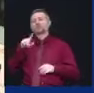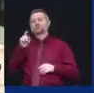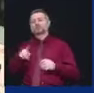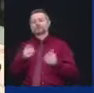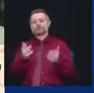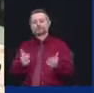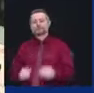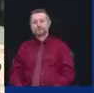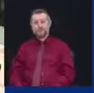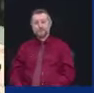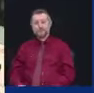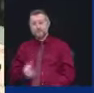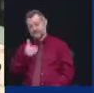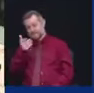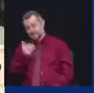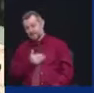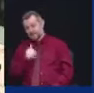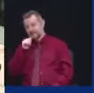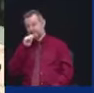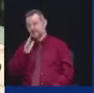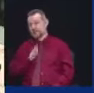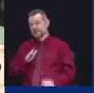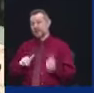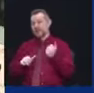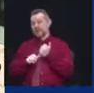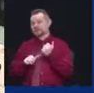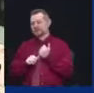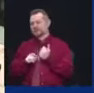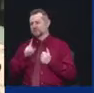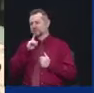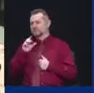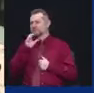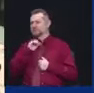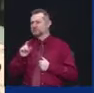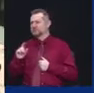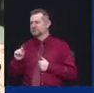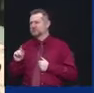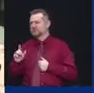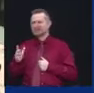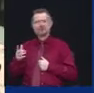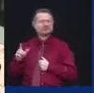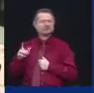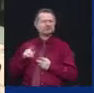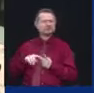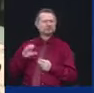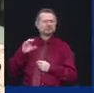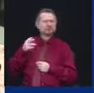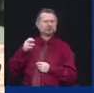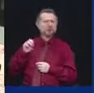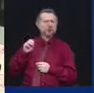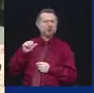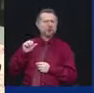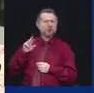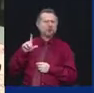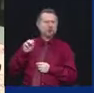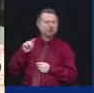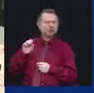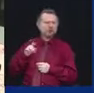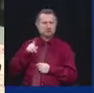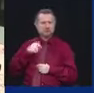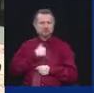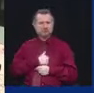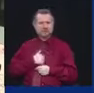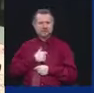aides over to your mansion, 20-something-year-olds, one of them being, of course, you interacted with Charlotte Bennett. Do you regret inviting these female aides over, often to help